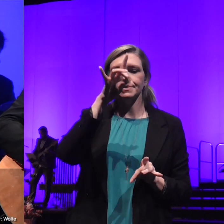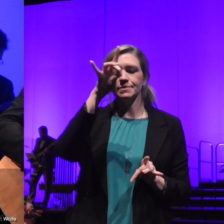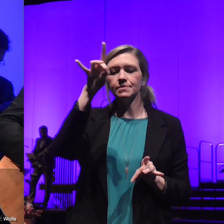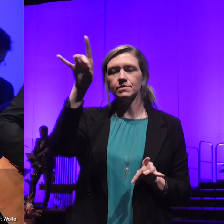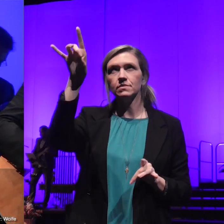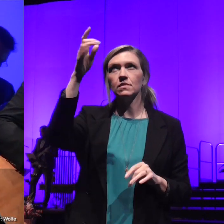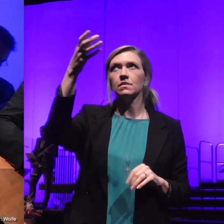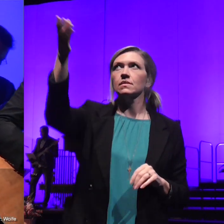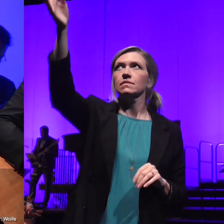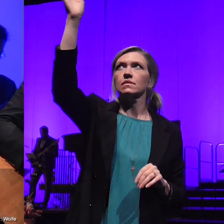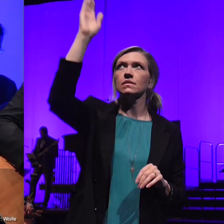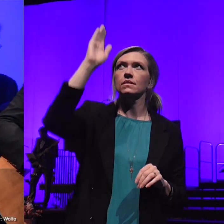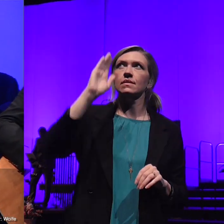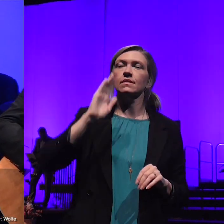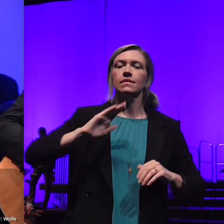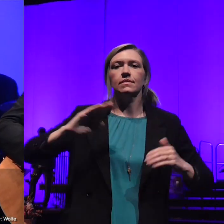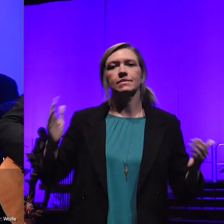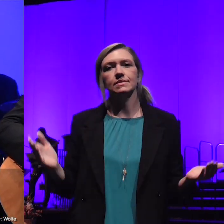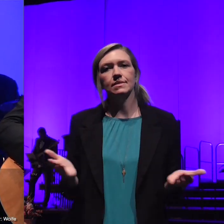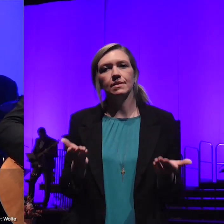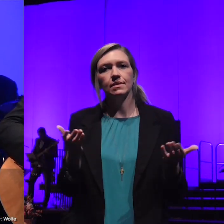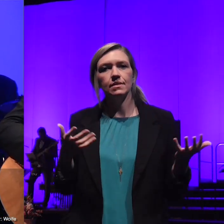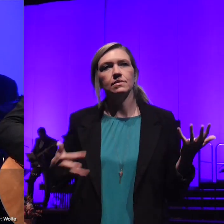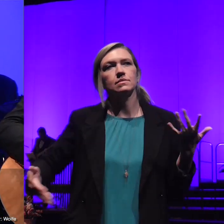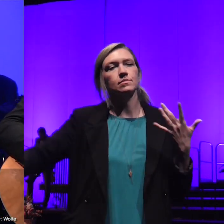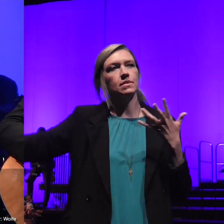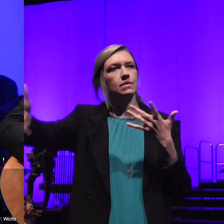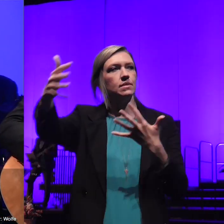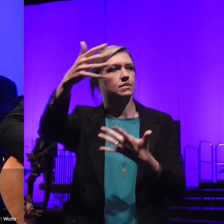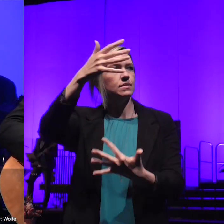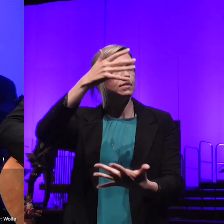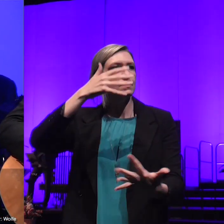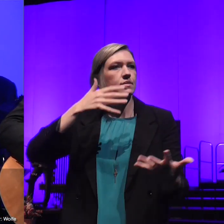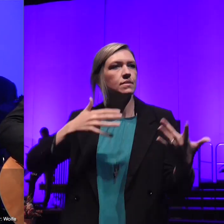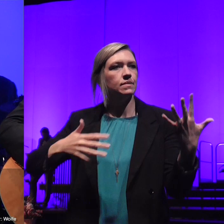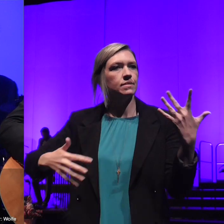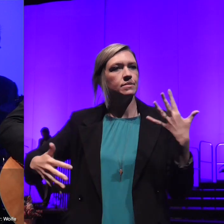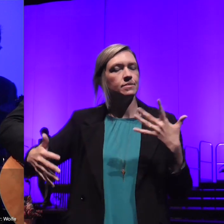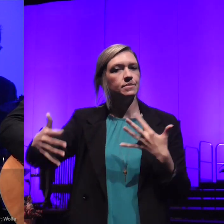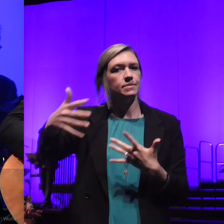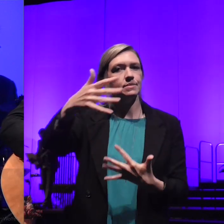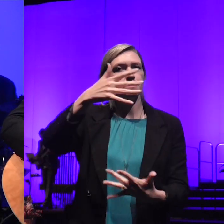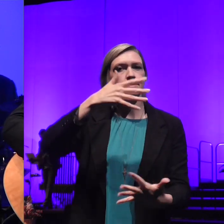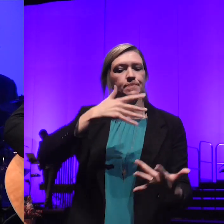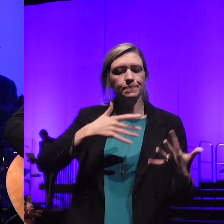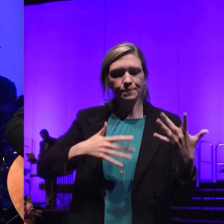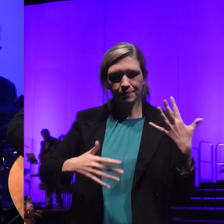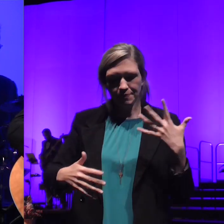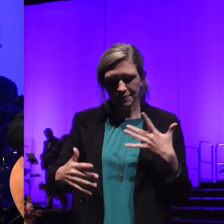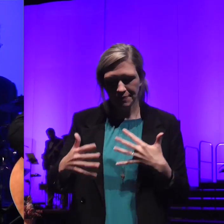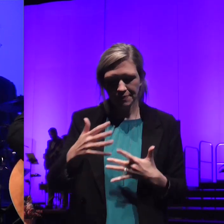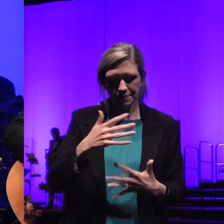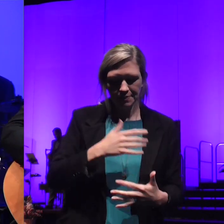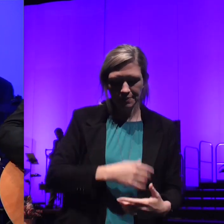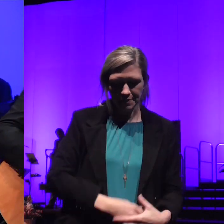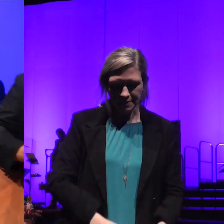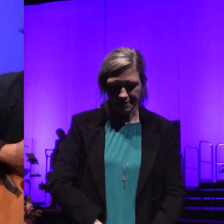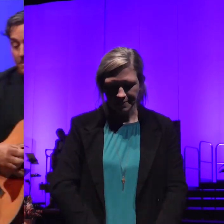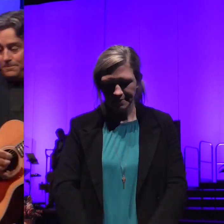Surely the presence of God is in this place.